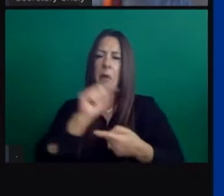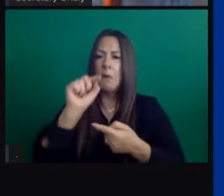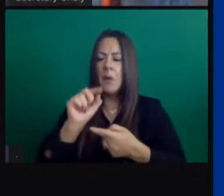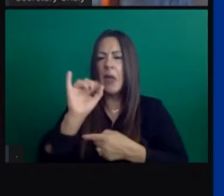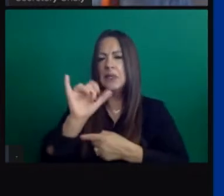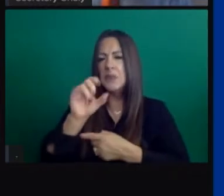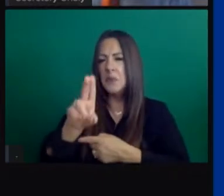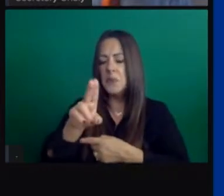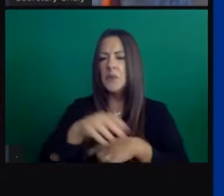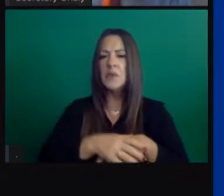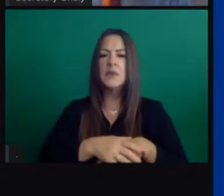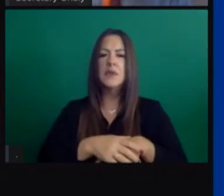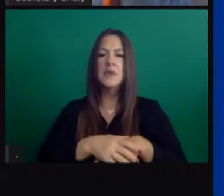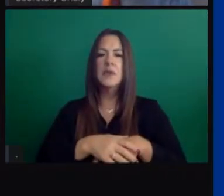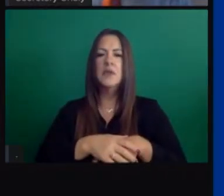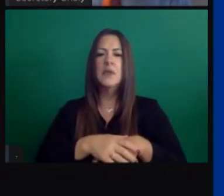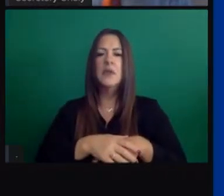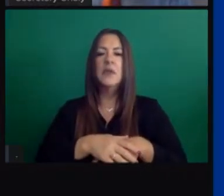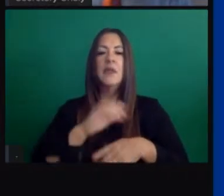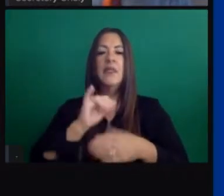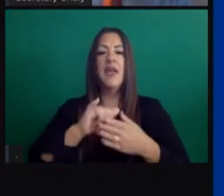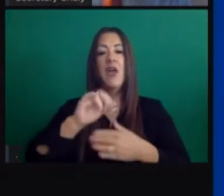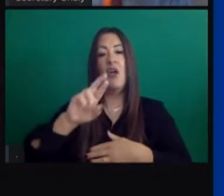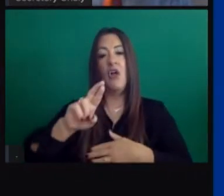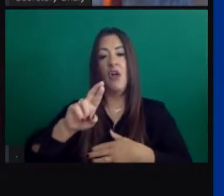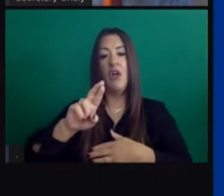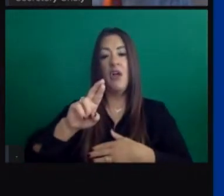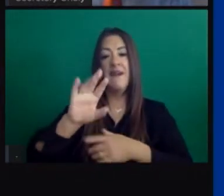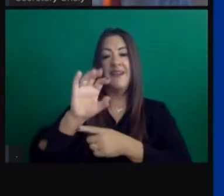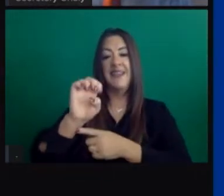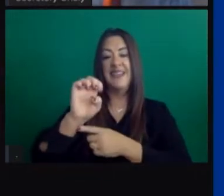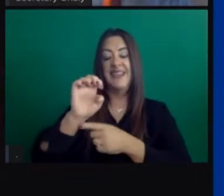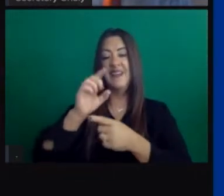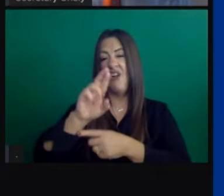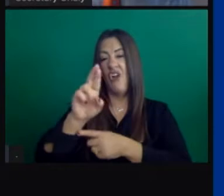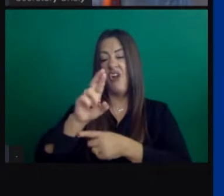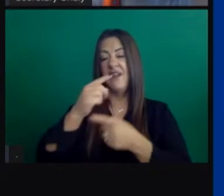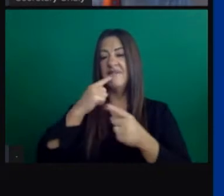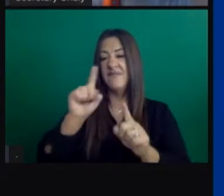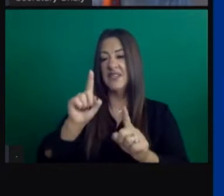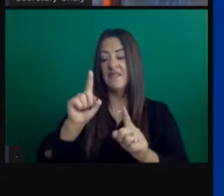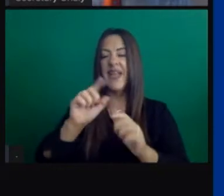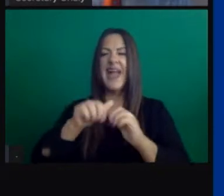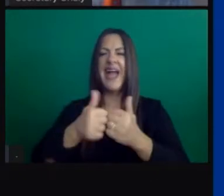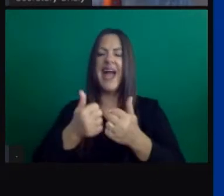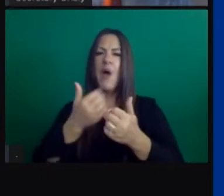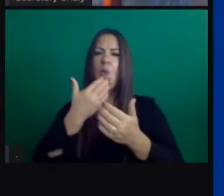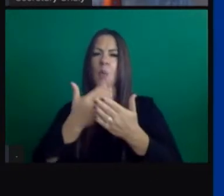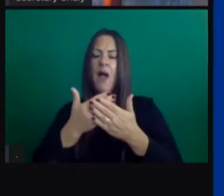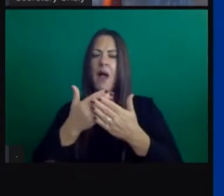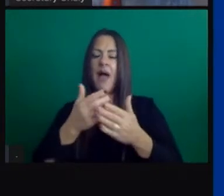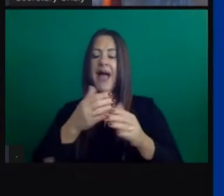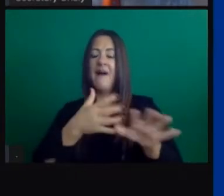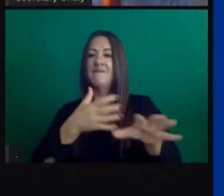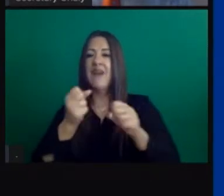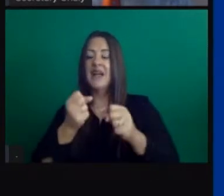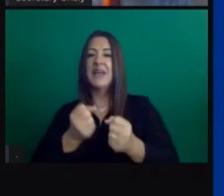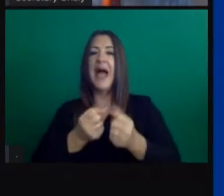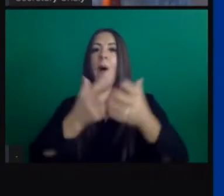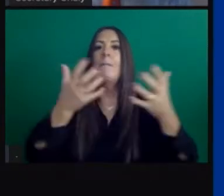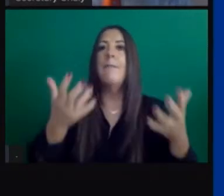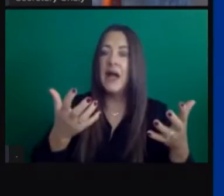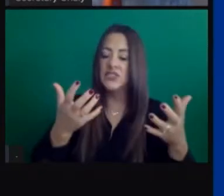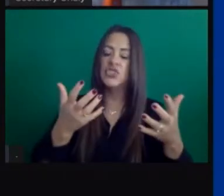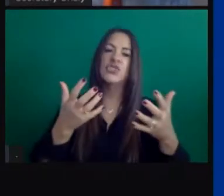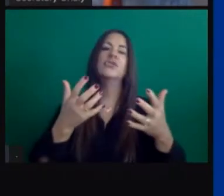naught, then this R effective concept. Again, really just, it's our rate of transmission. This slide shows